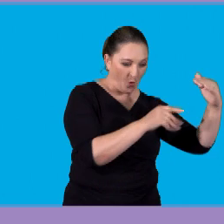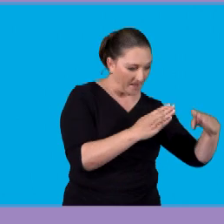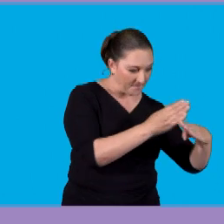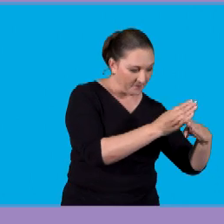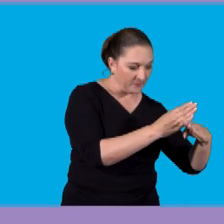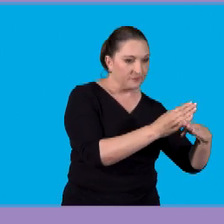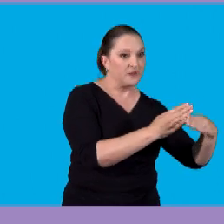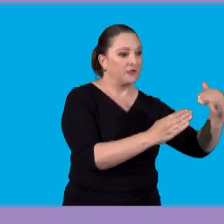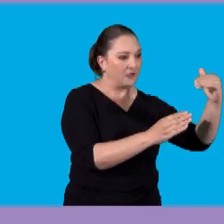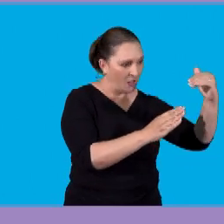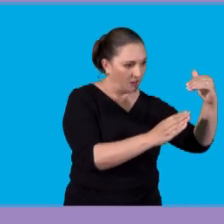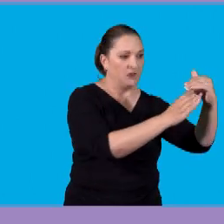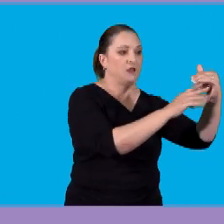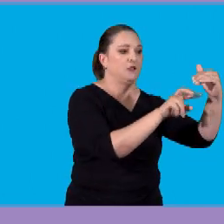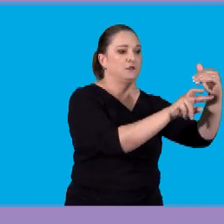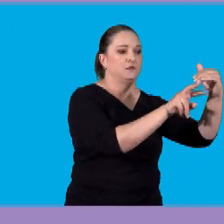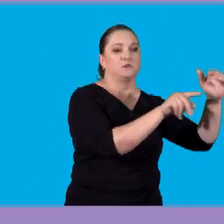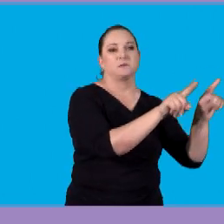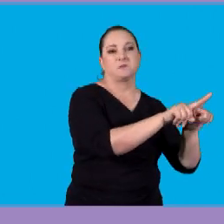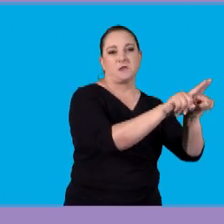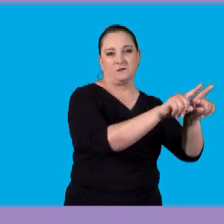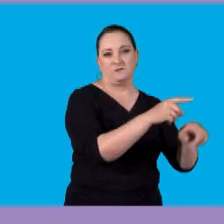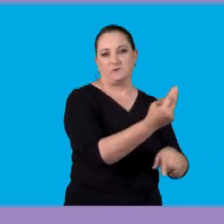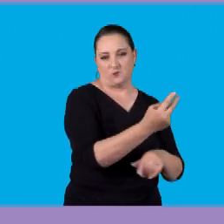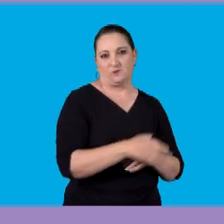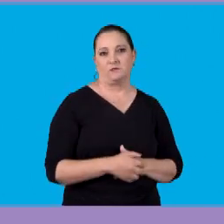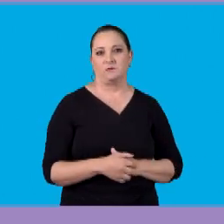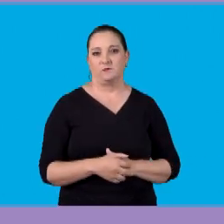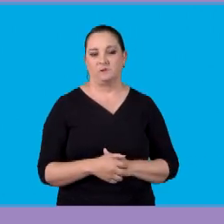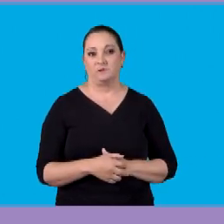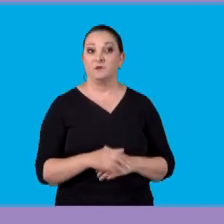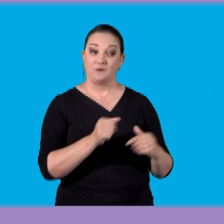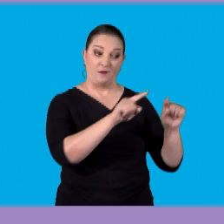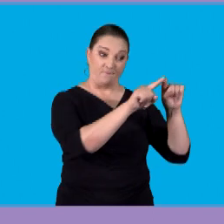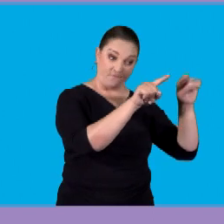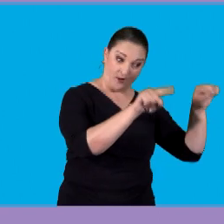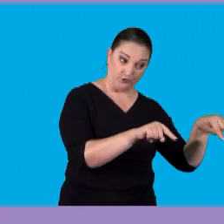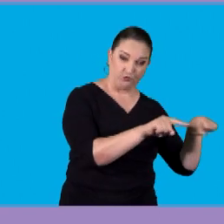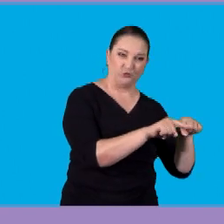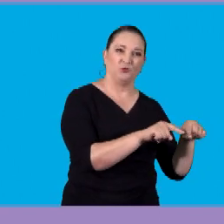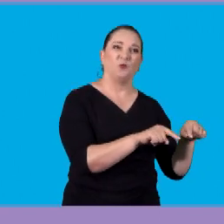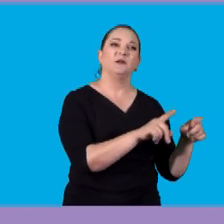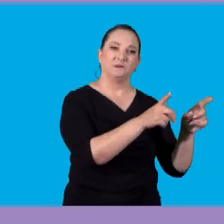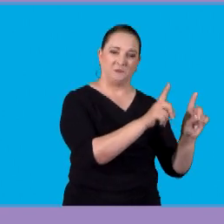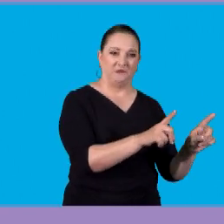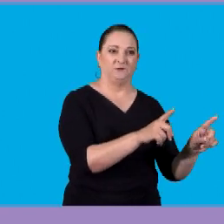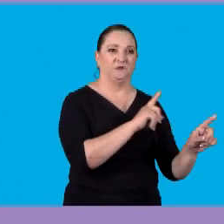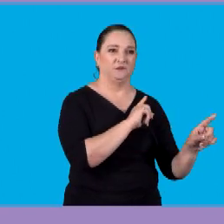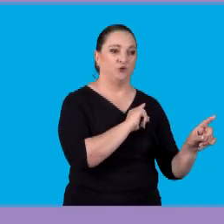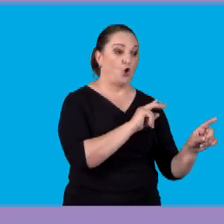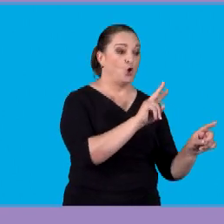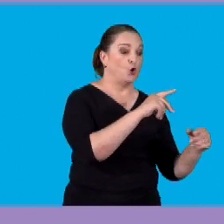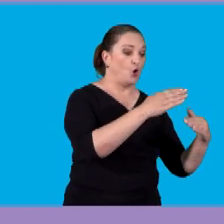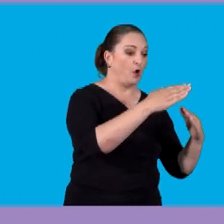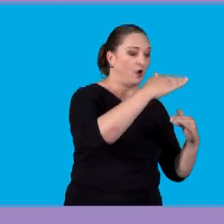meet at 90 degrees, they bisect the angles as well. So those are the properties of a square. It has two pairs of opposite